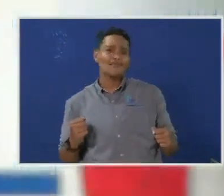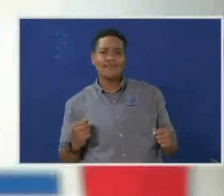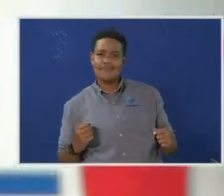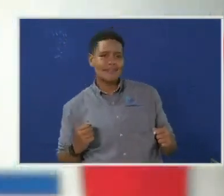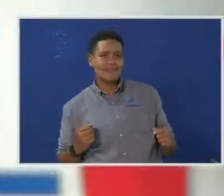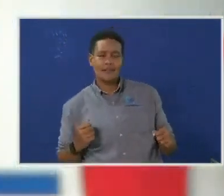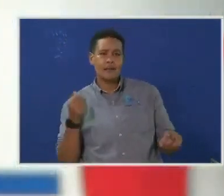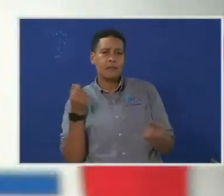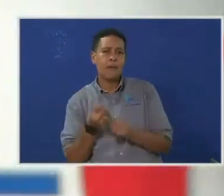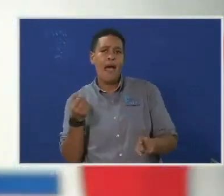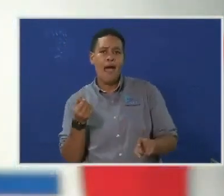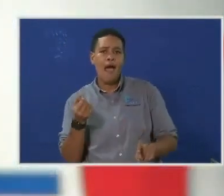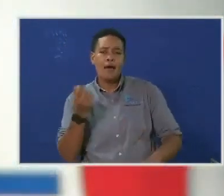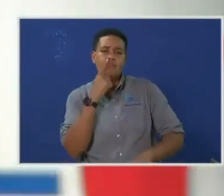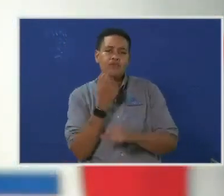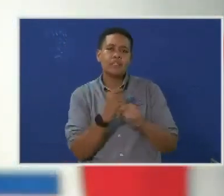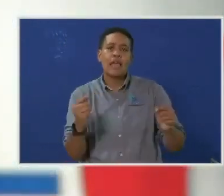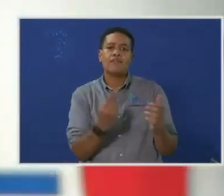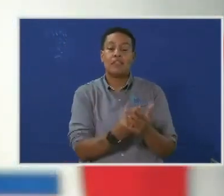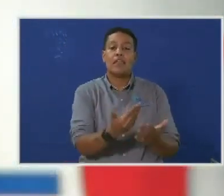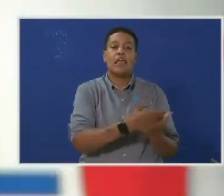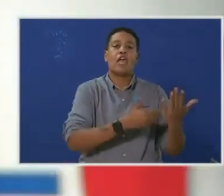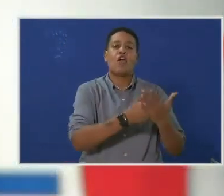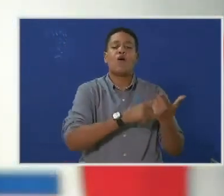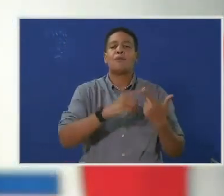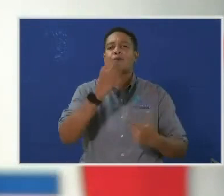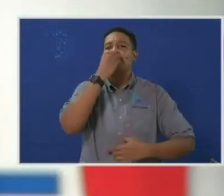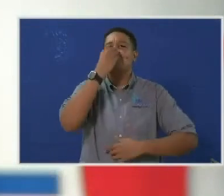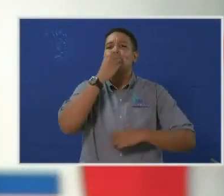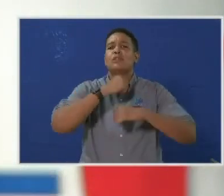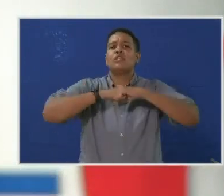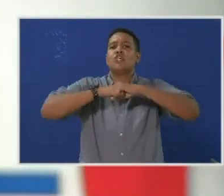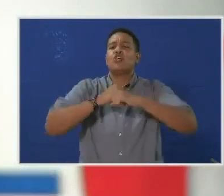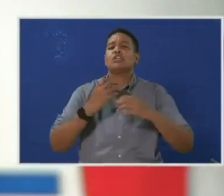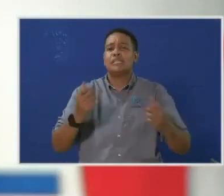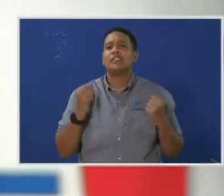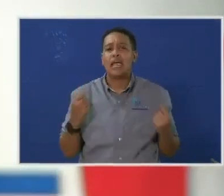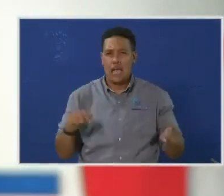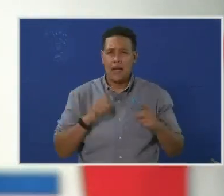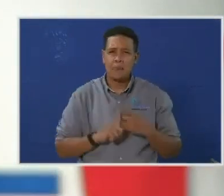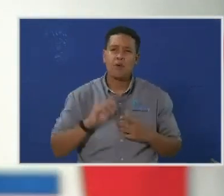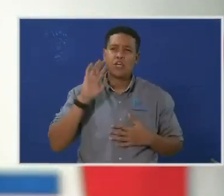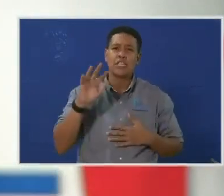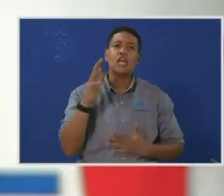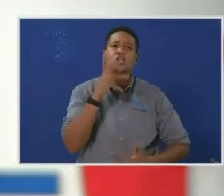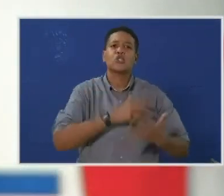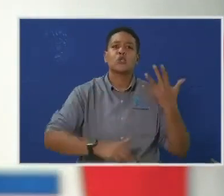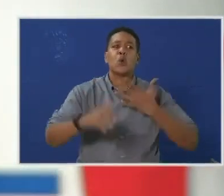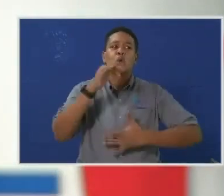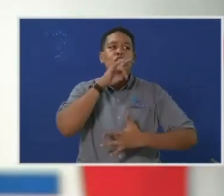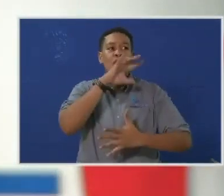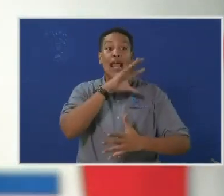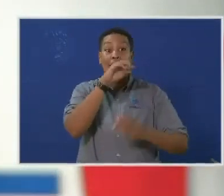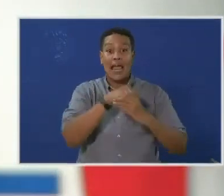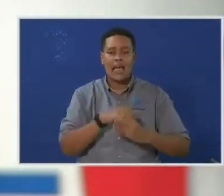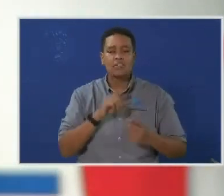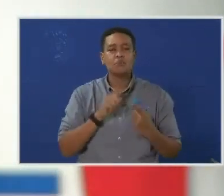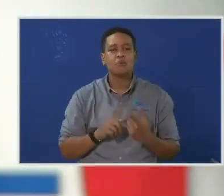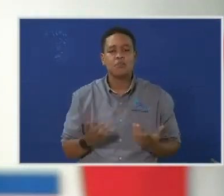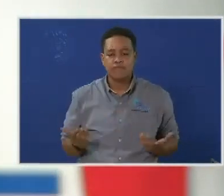safety, income, and food security, along with their social engagement